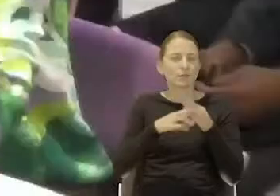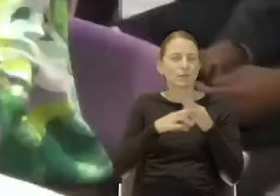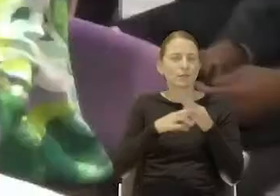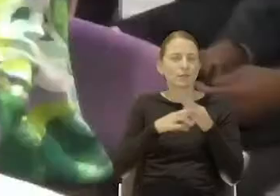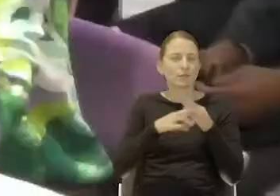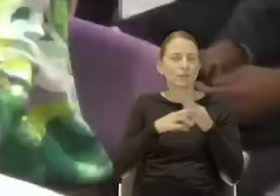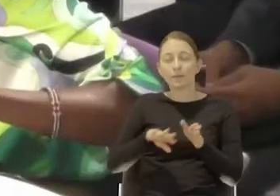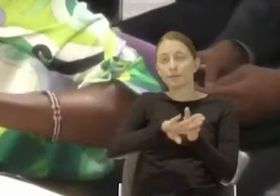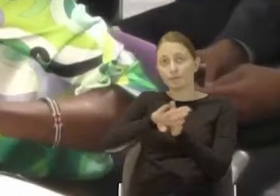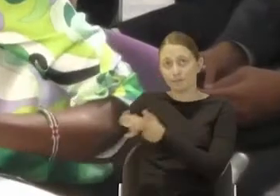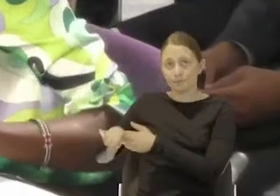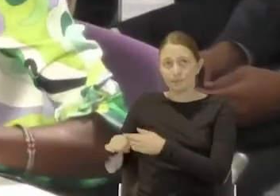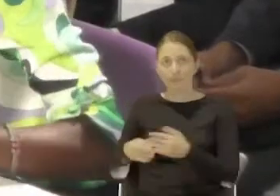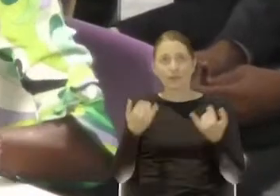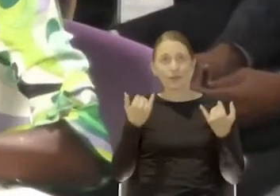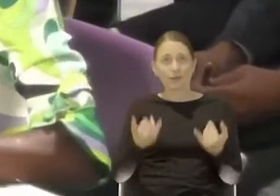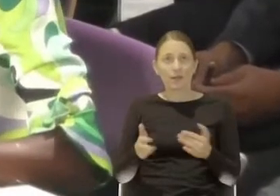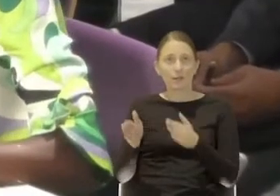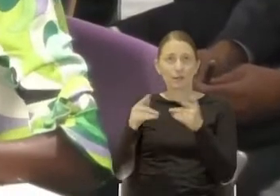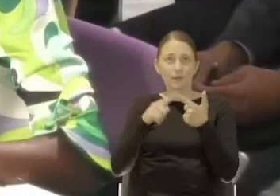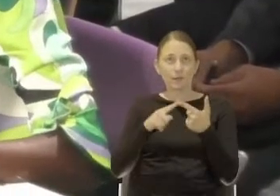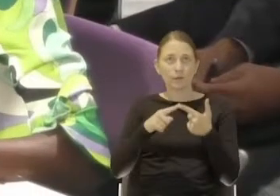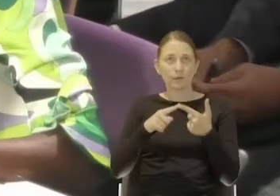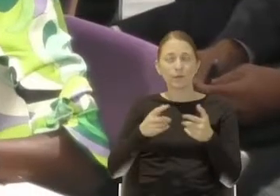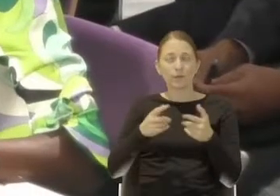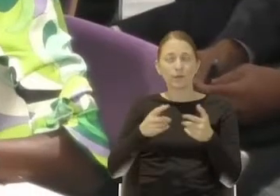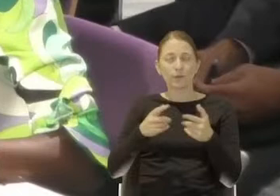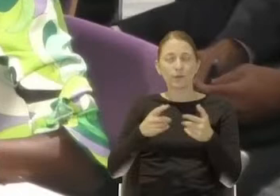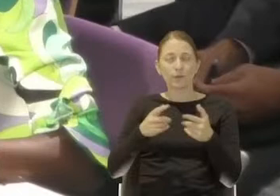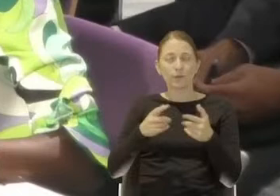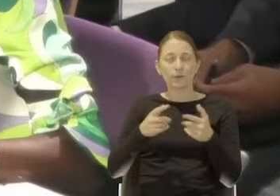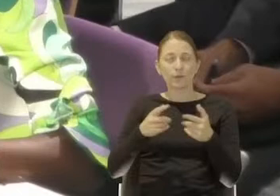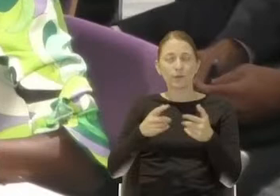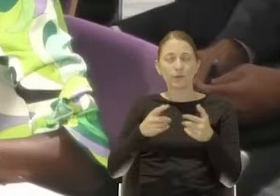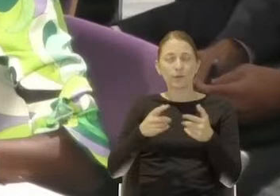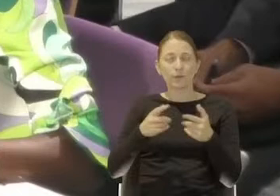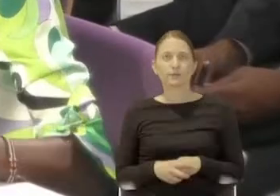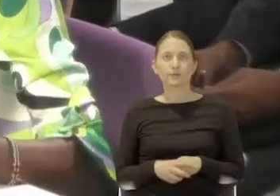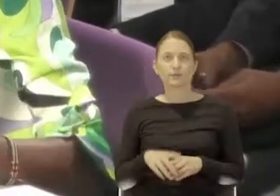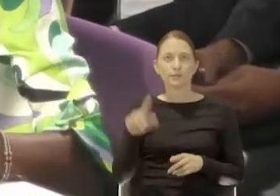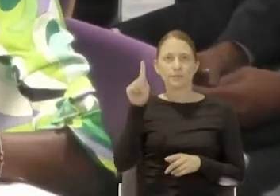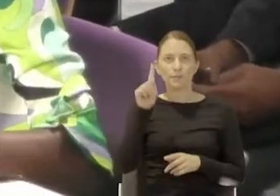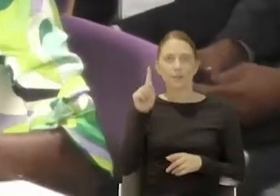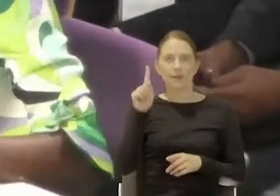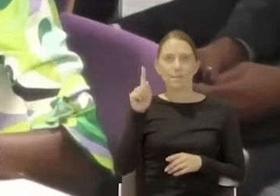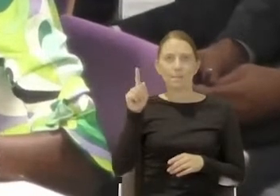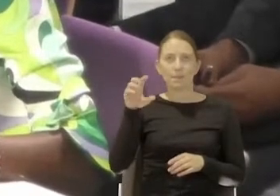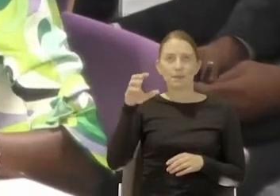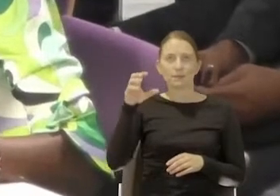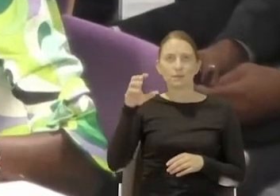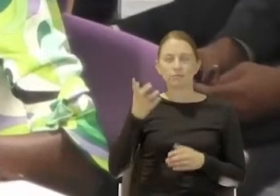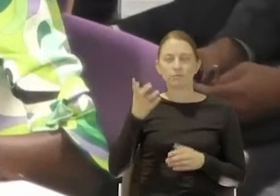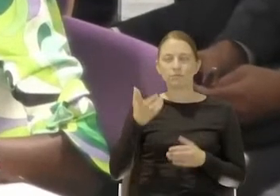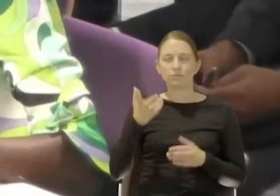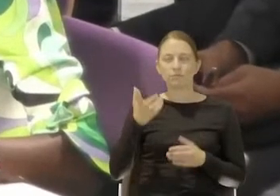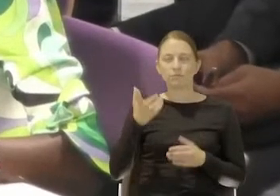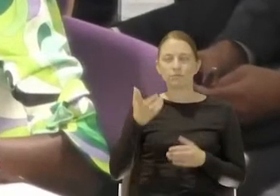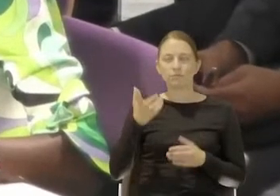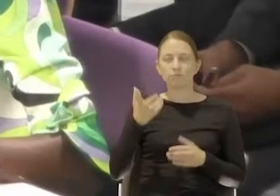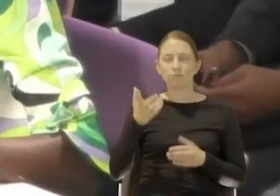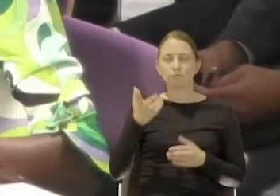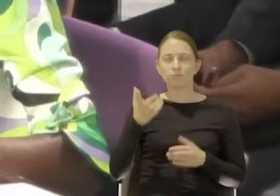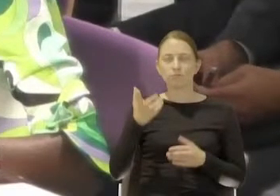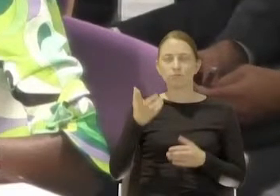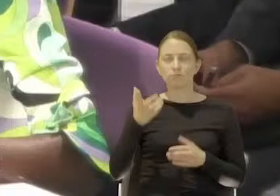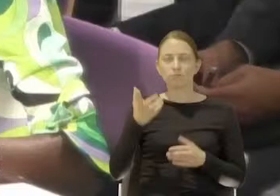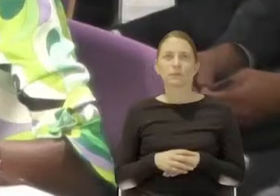The second group represents the following countries: the Republic of Azerbaijan, the Republic of Cameroon, the Republic